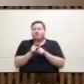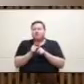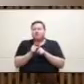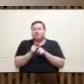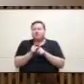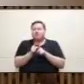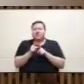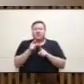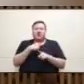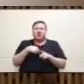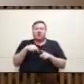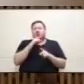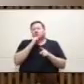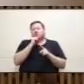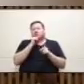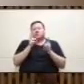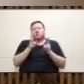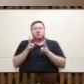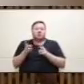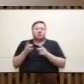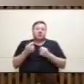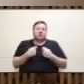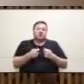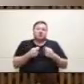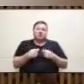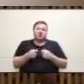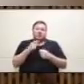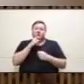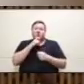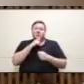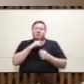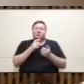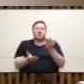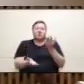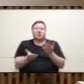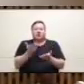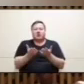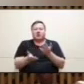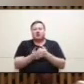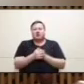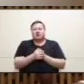our irregular expenditure to a certain extent was also used to balance, but that was the work.